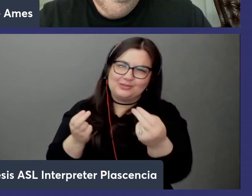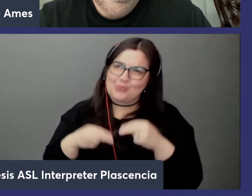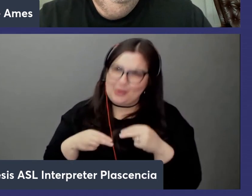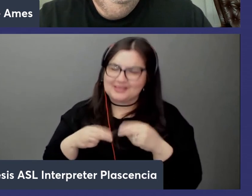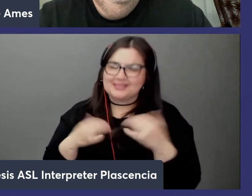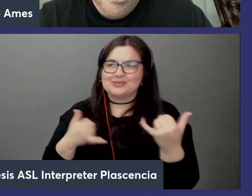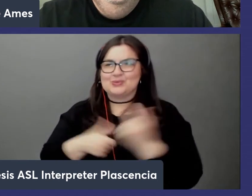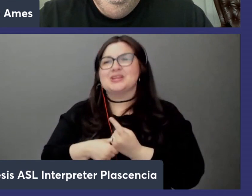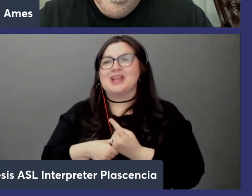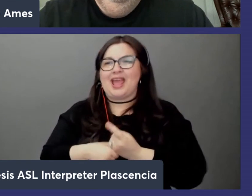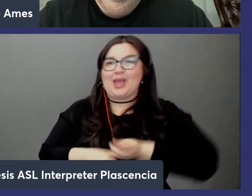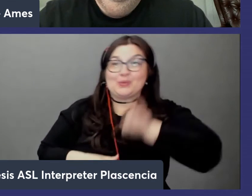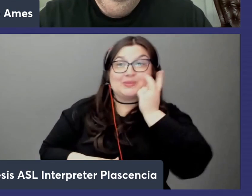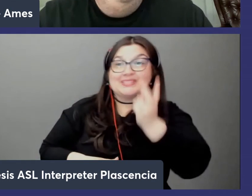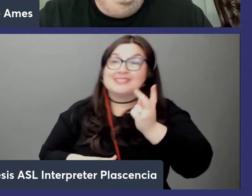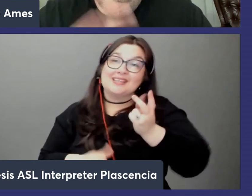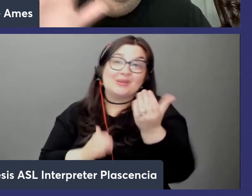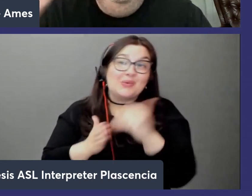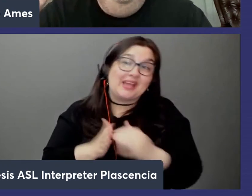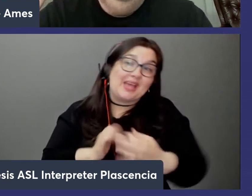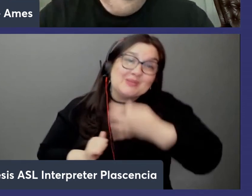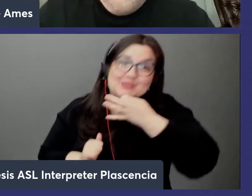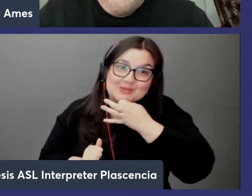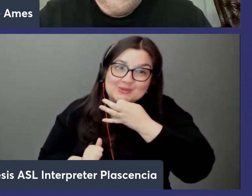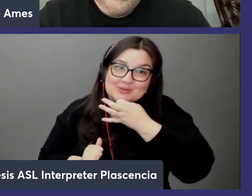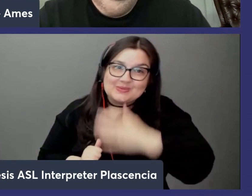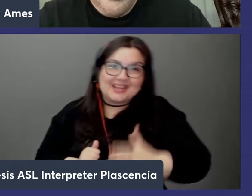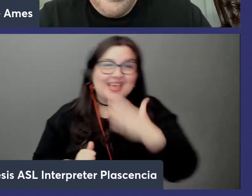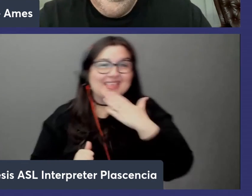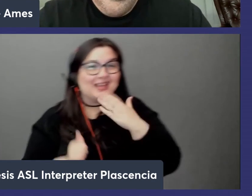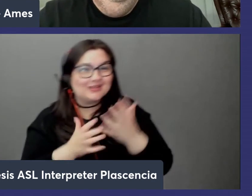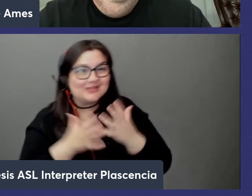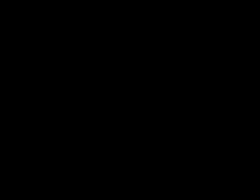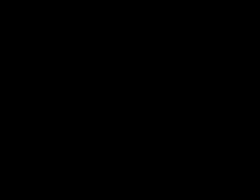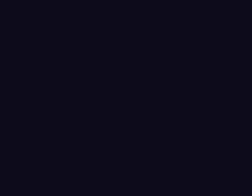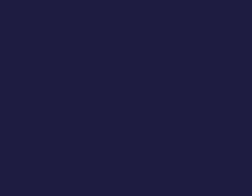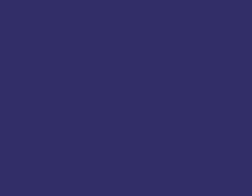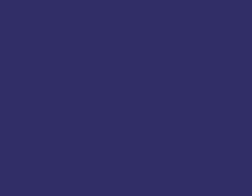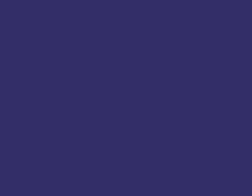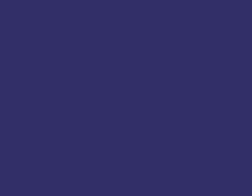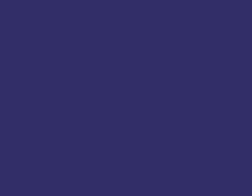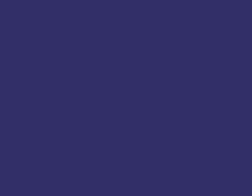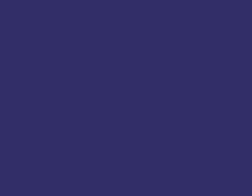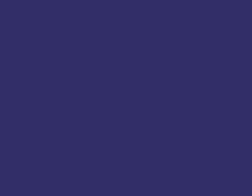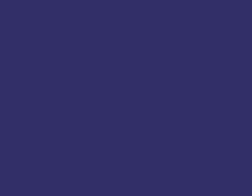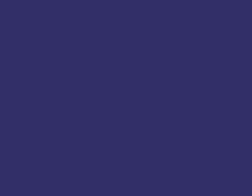and we'll see you again soon. Thank you so much. Thanks, Mike. Bye, Mike.